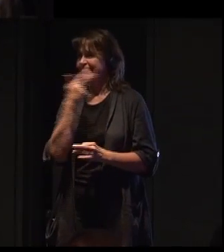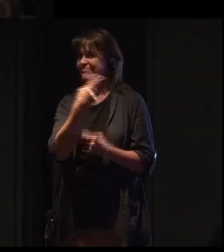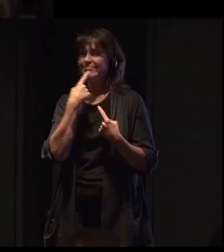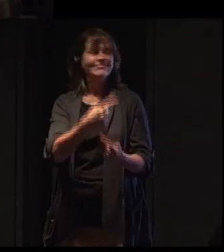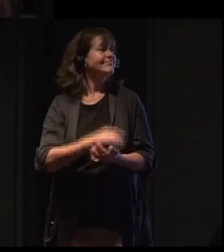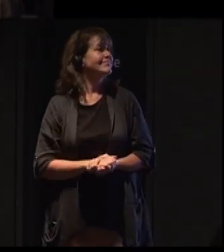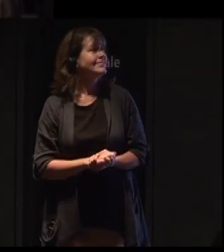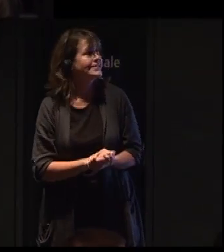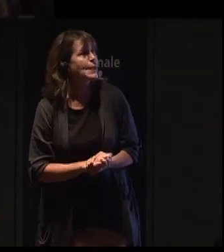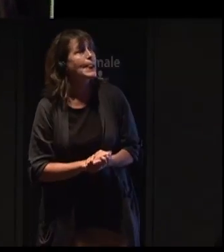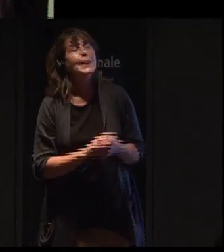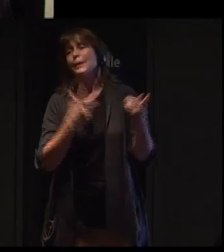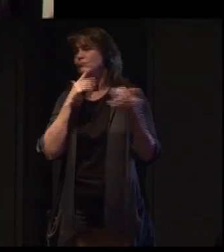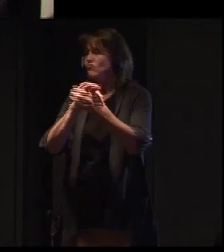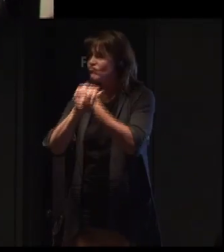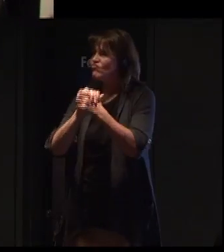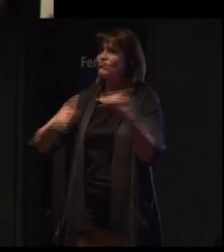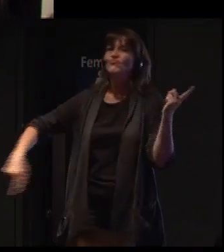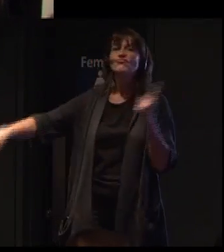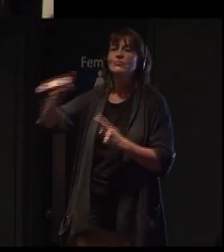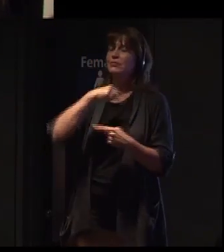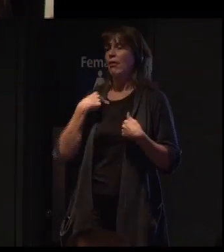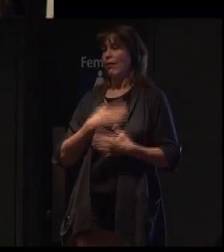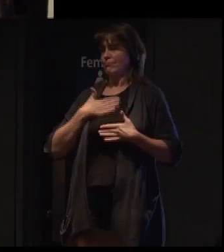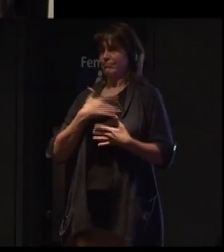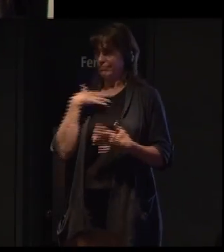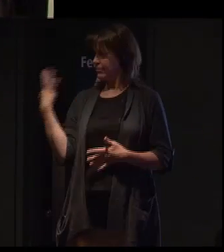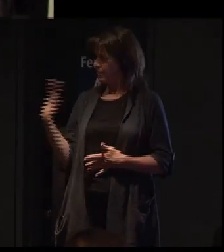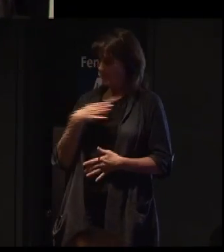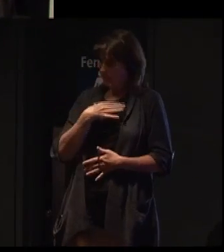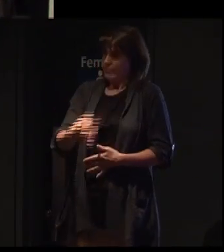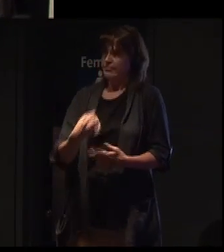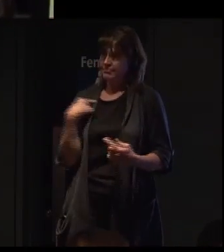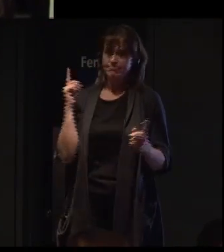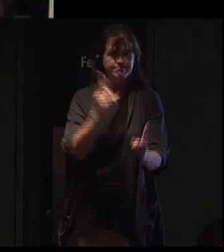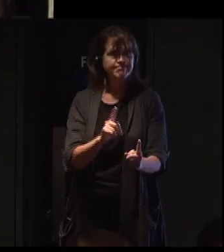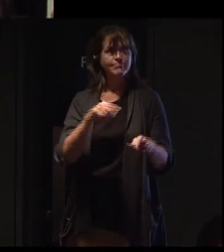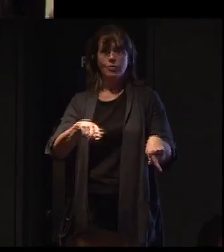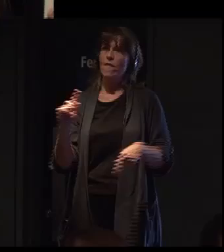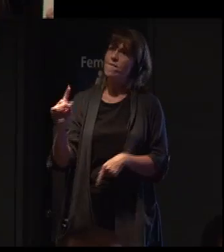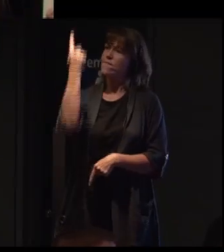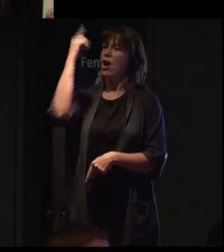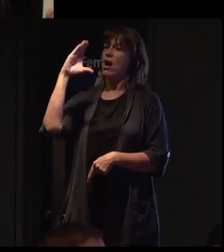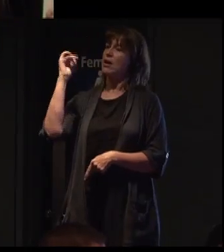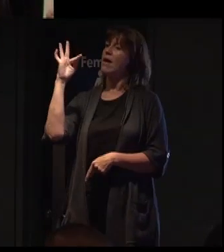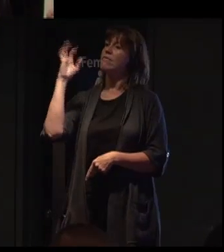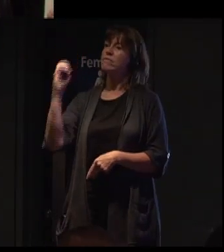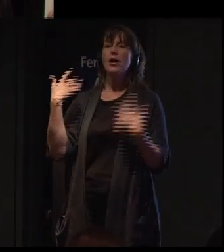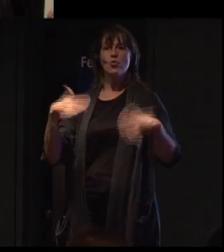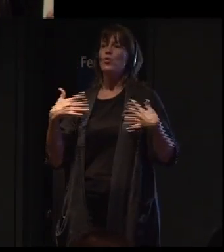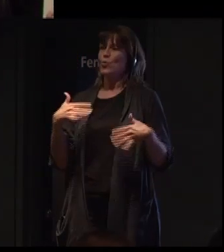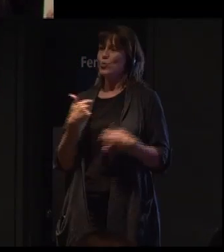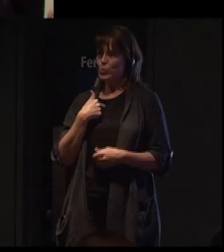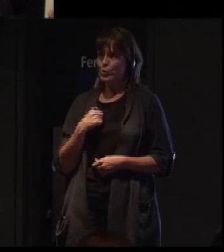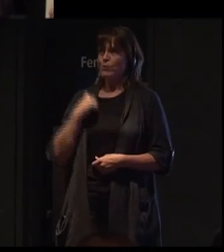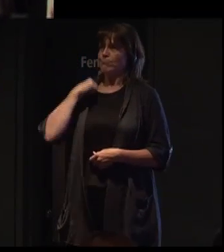Dear friends of the football family, it's indeed my pleasure and an honor to speak here at this first Café conference. It's about a topic